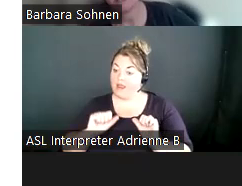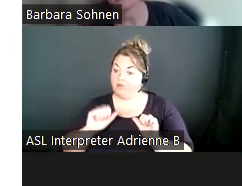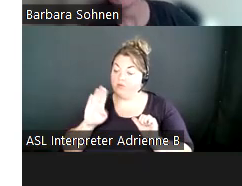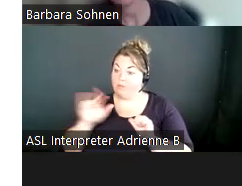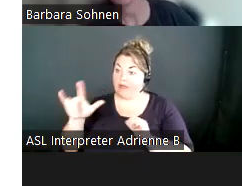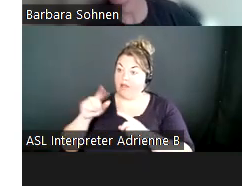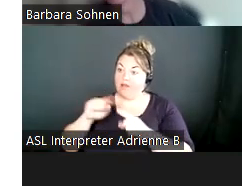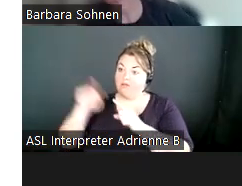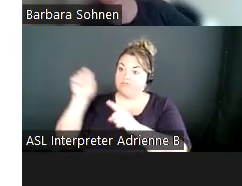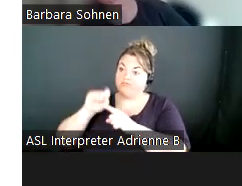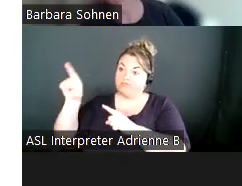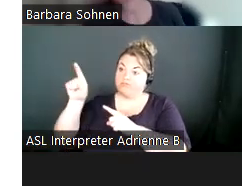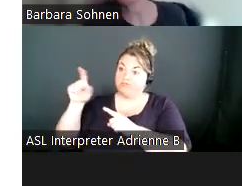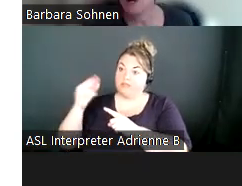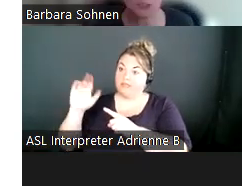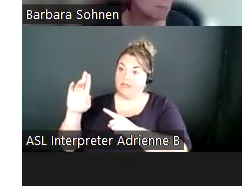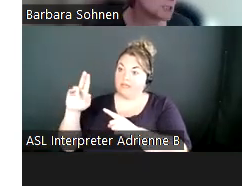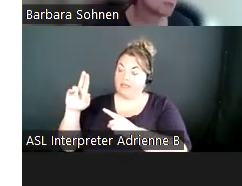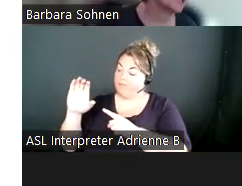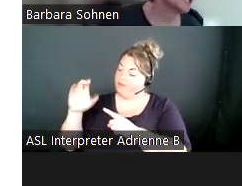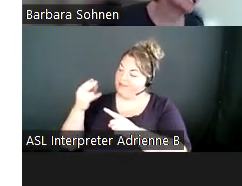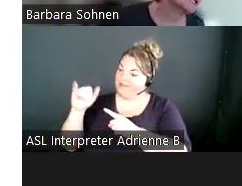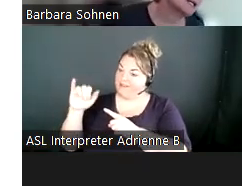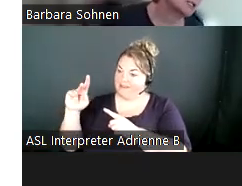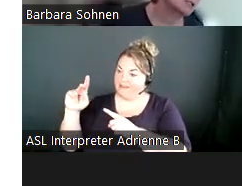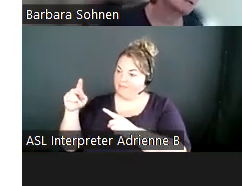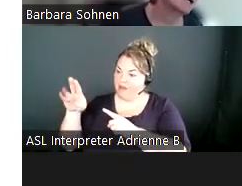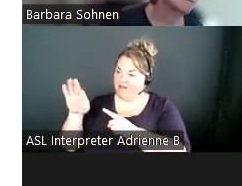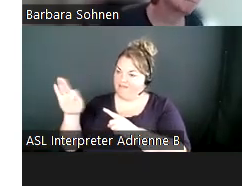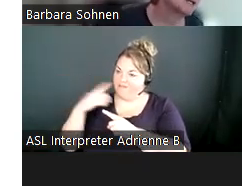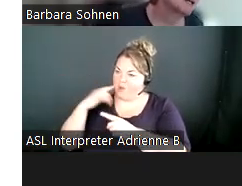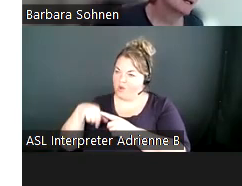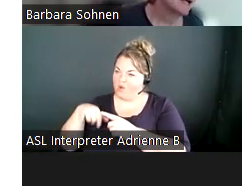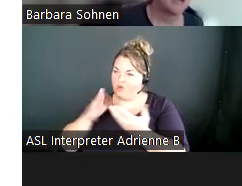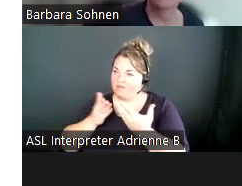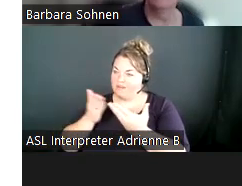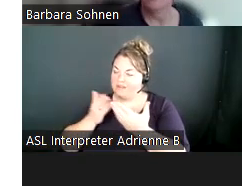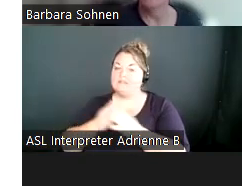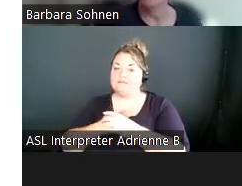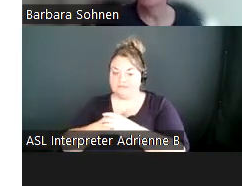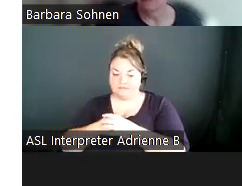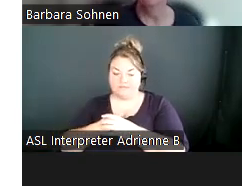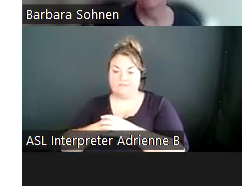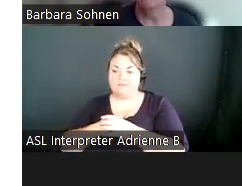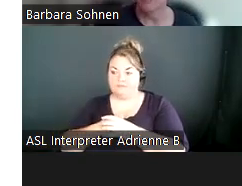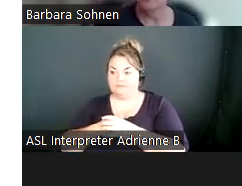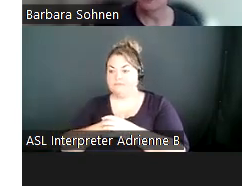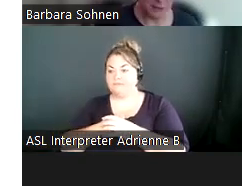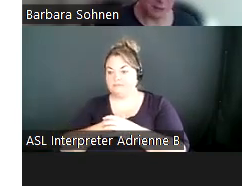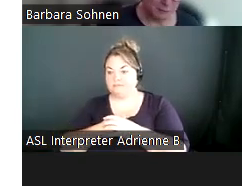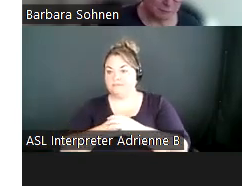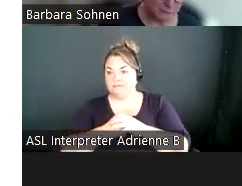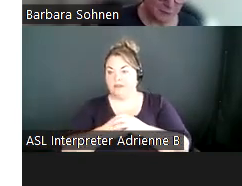those services. Excellent. Thank you so much. Much appreciate that you added that. I